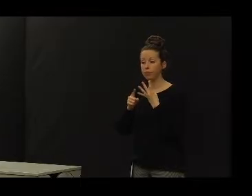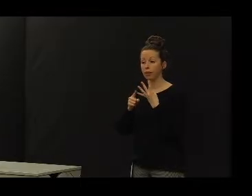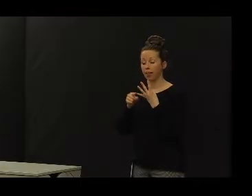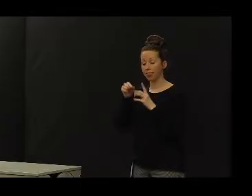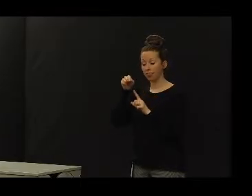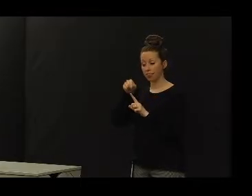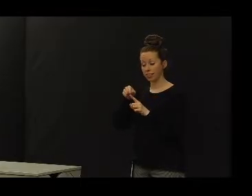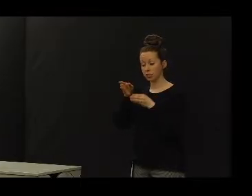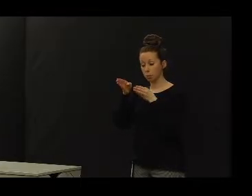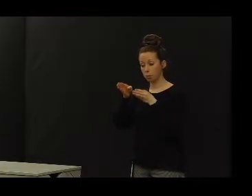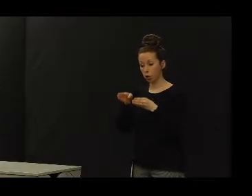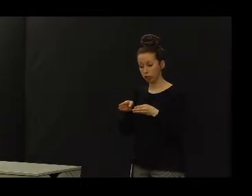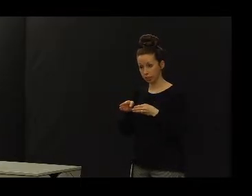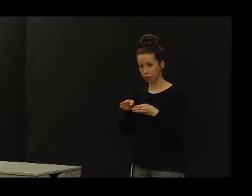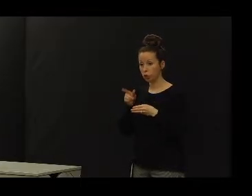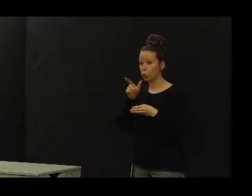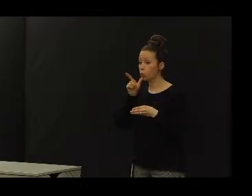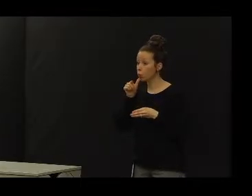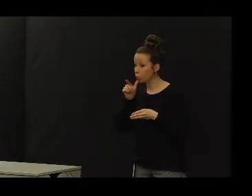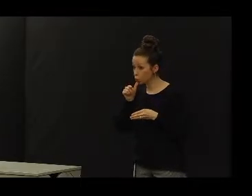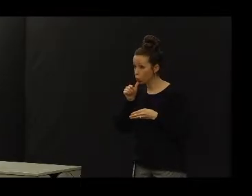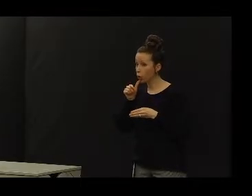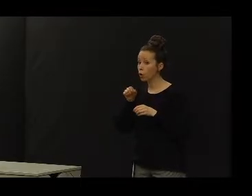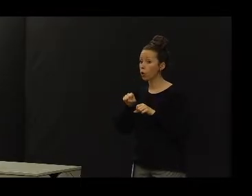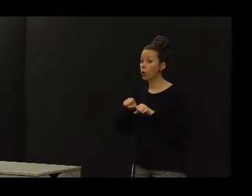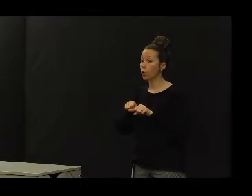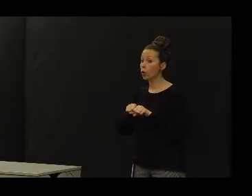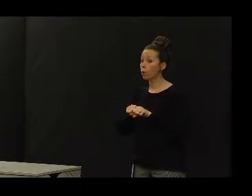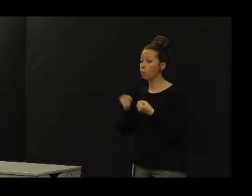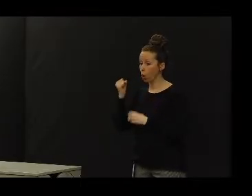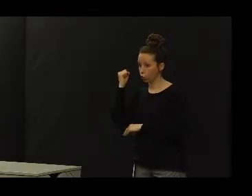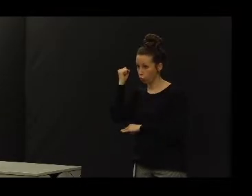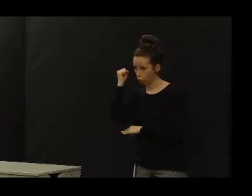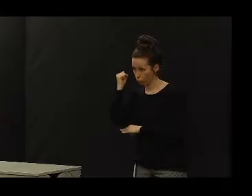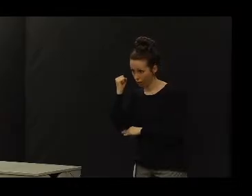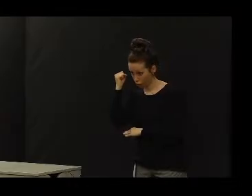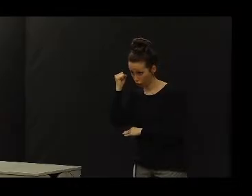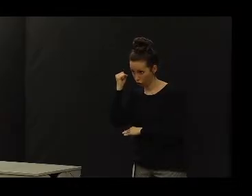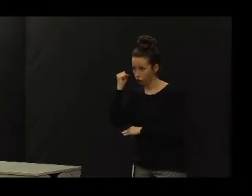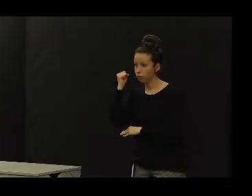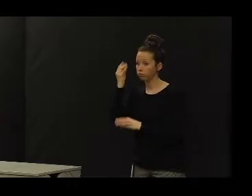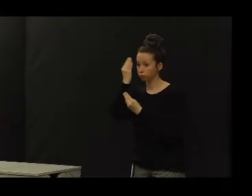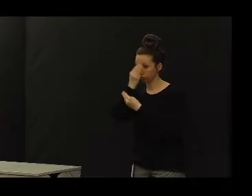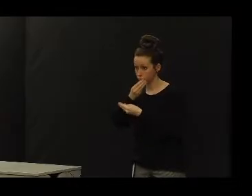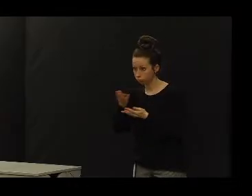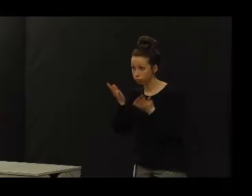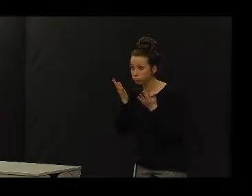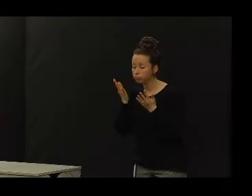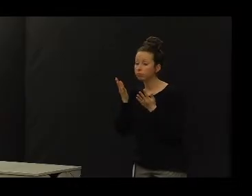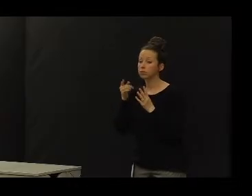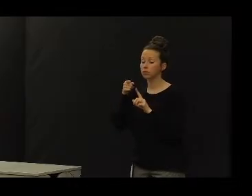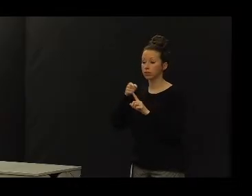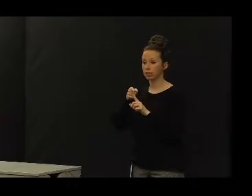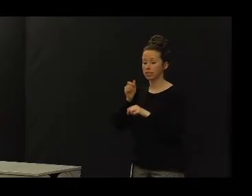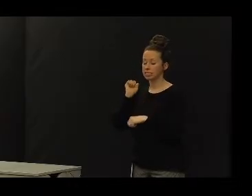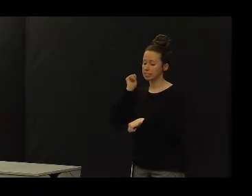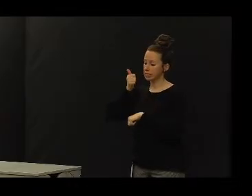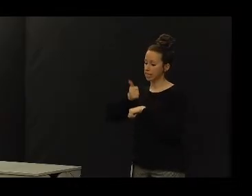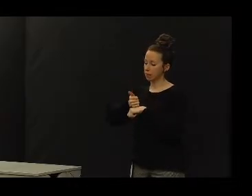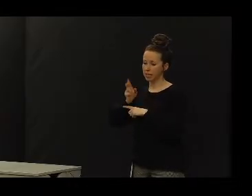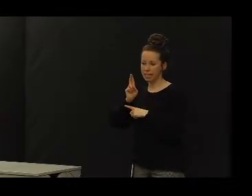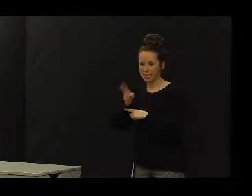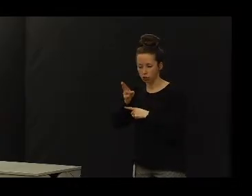this person who has broke a record, ladies and gentlemen, she has set history here at